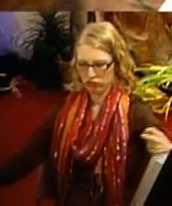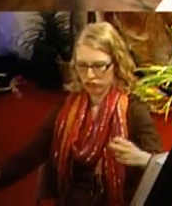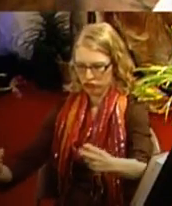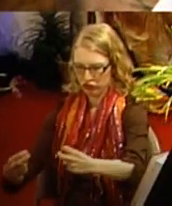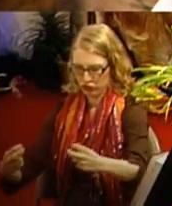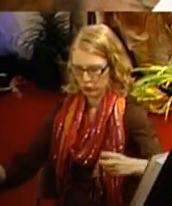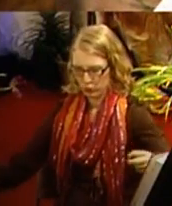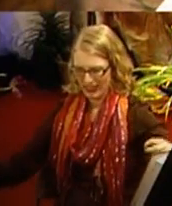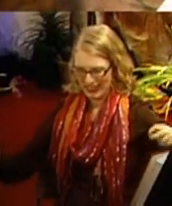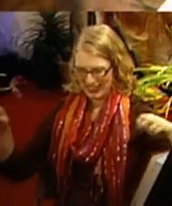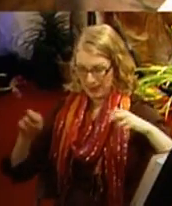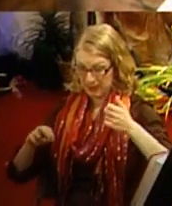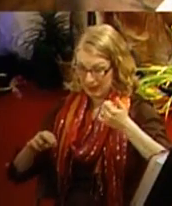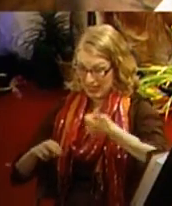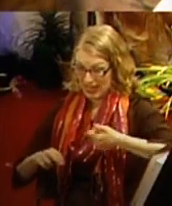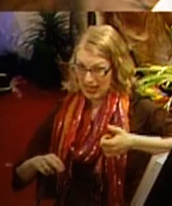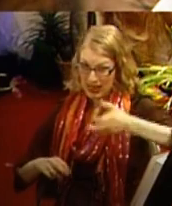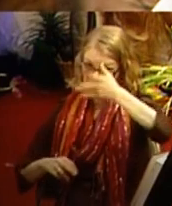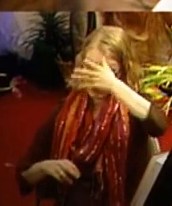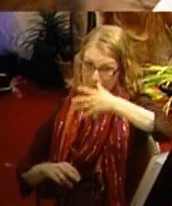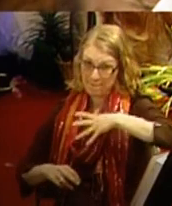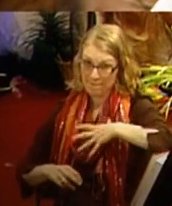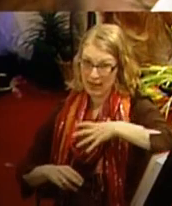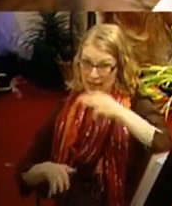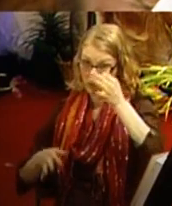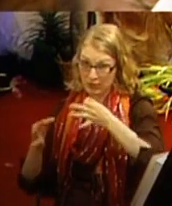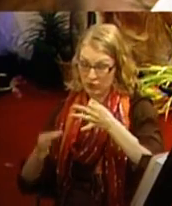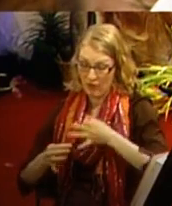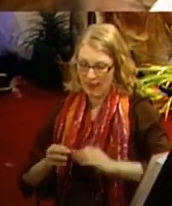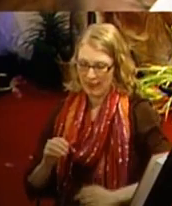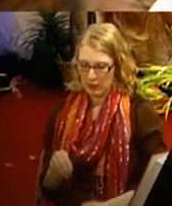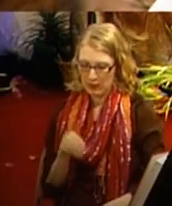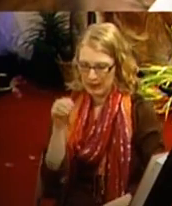And if any man was to be tried, they were set in the arena